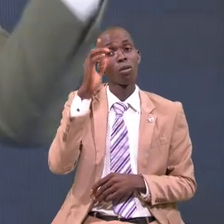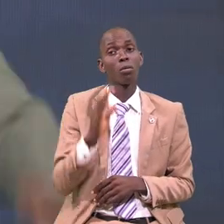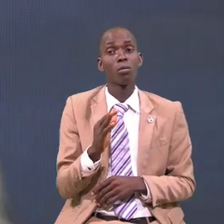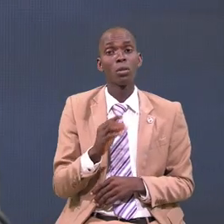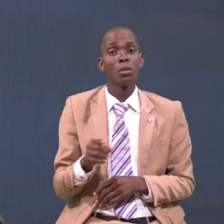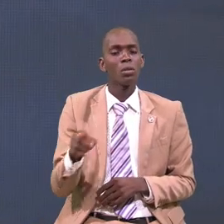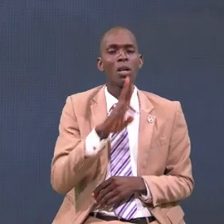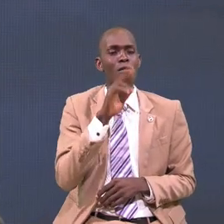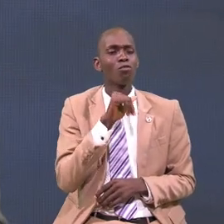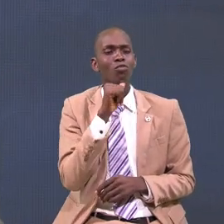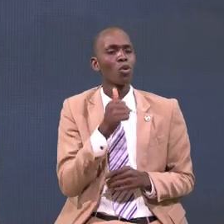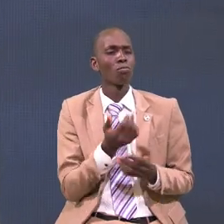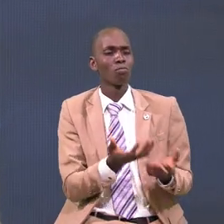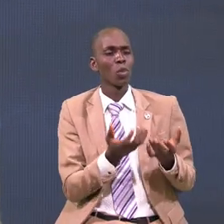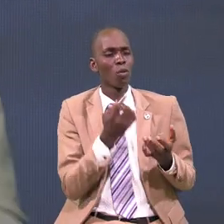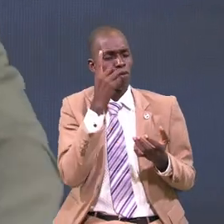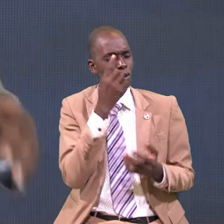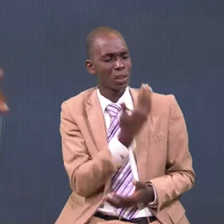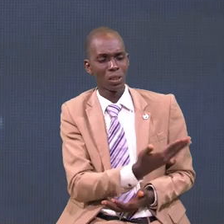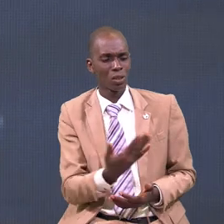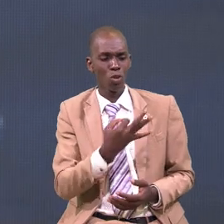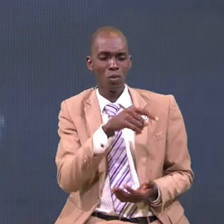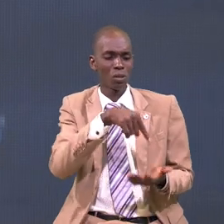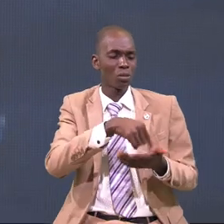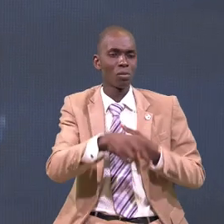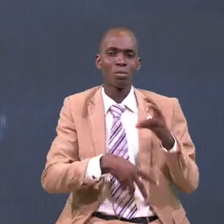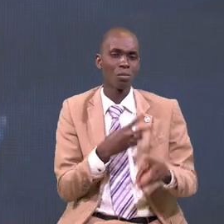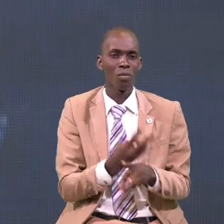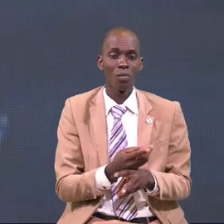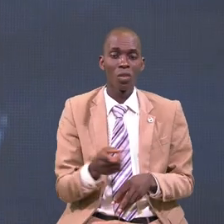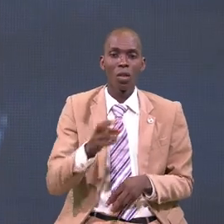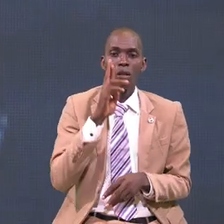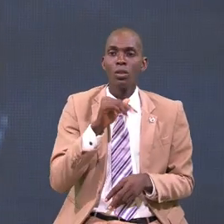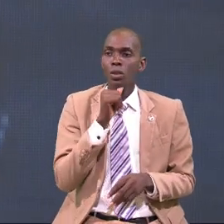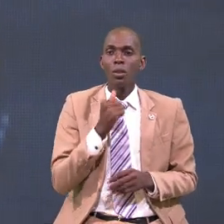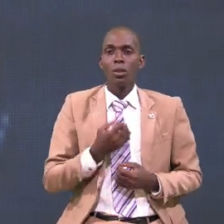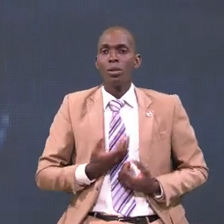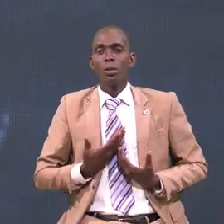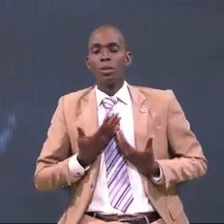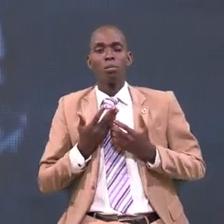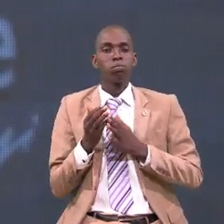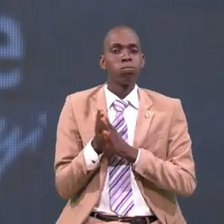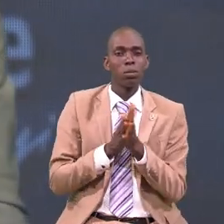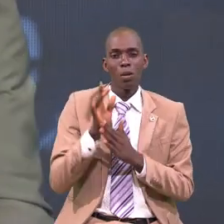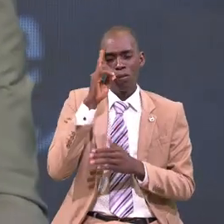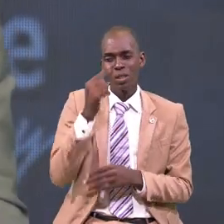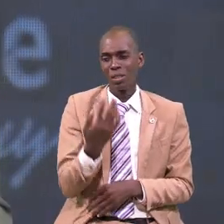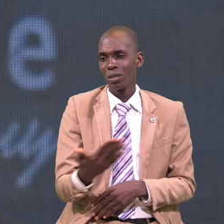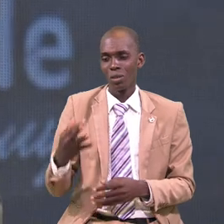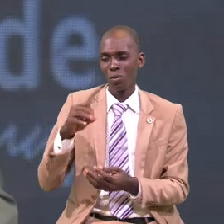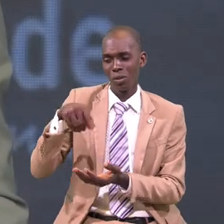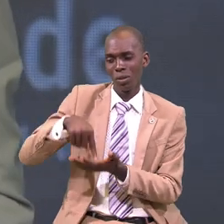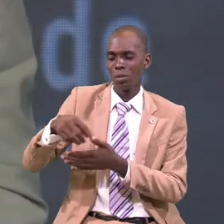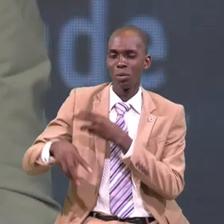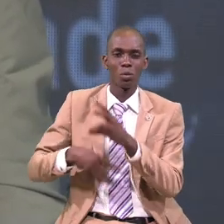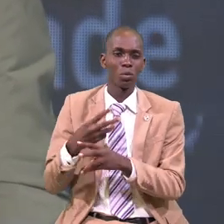hungry for the things of this world. They are not passionate for the things of this world.